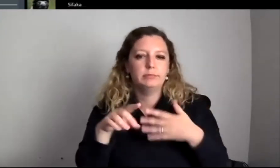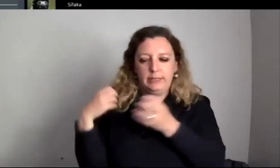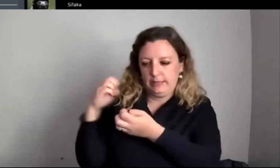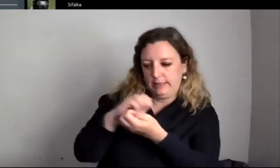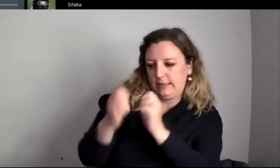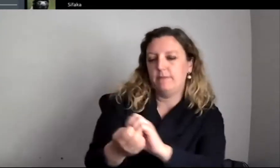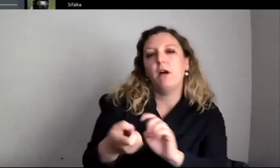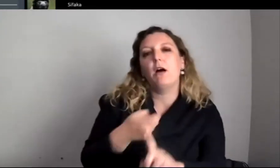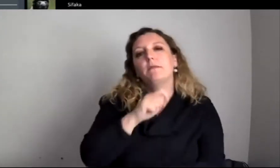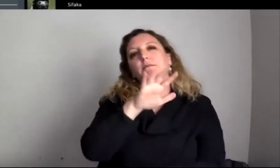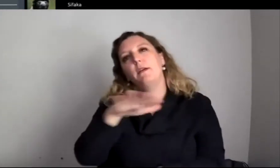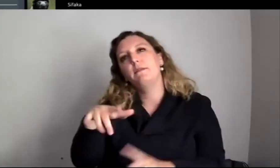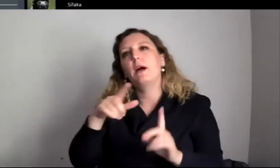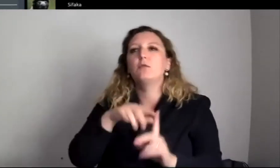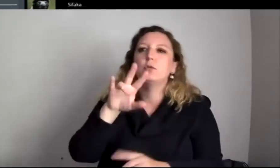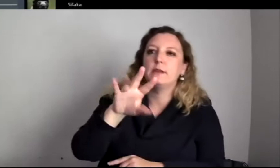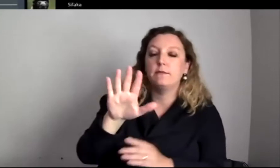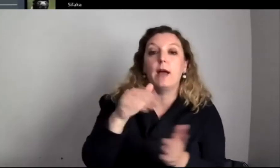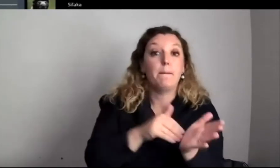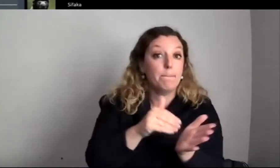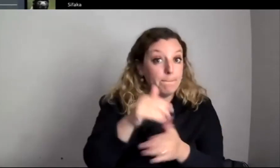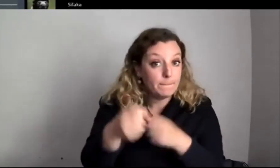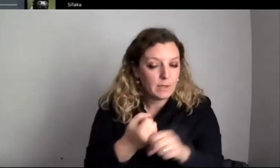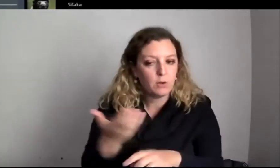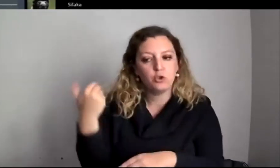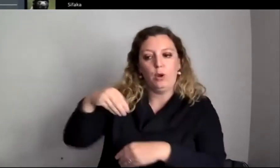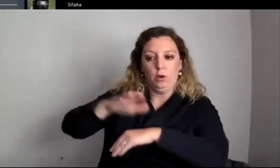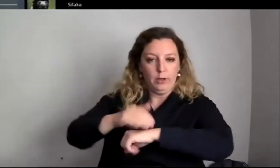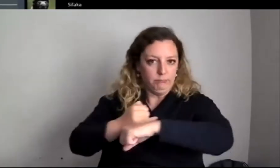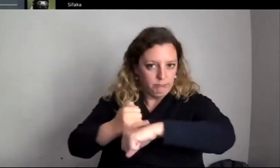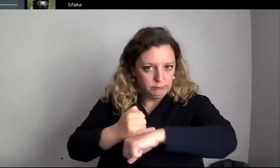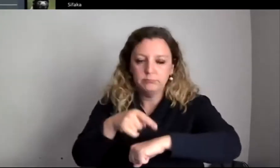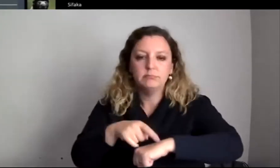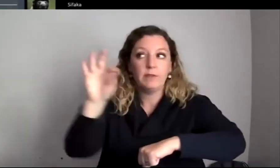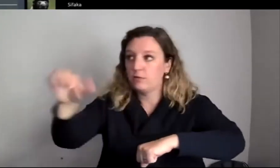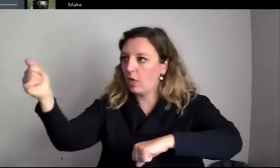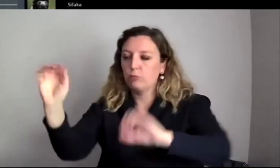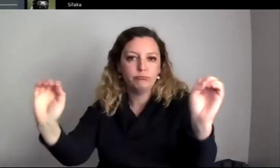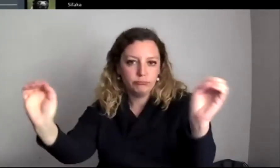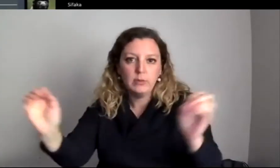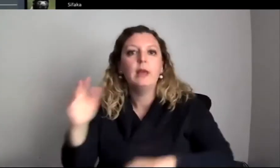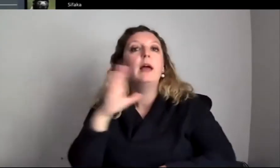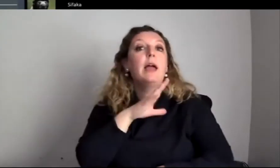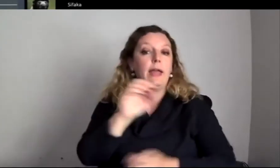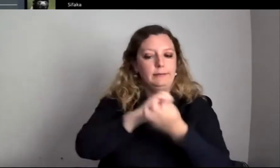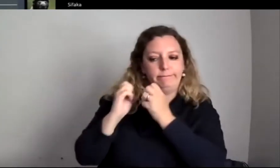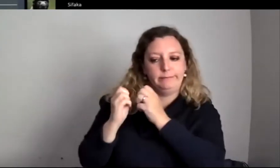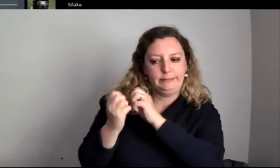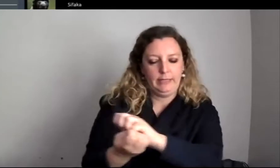anywhere from about 55 to 75 million years ago in Madagascar. They're found no place else in the world, and they've been evolving in